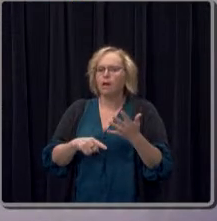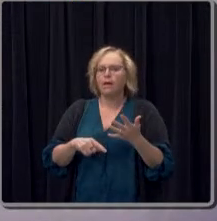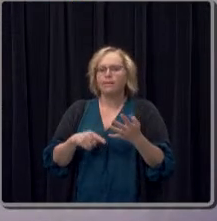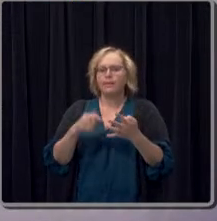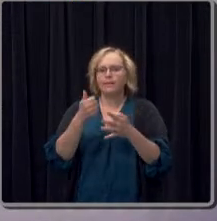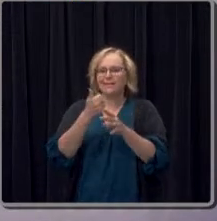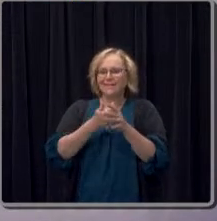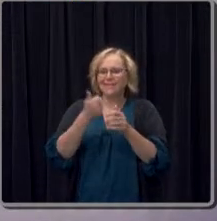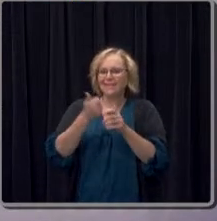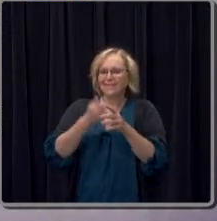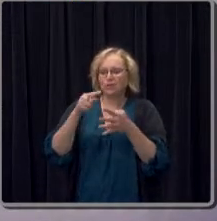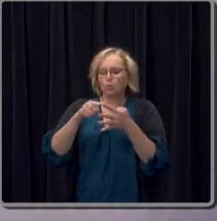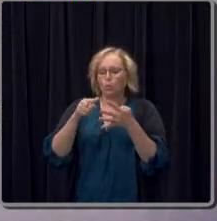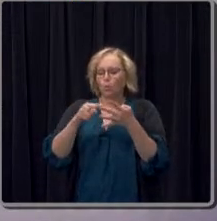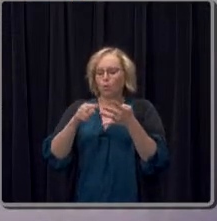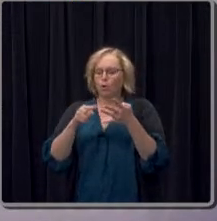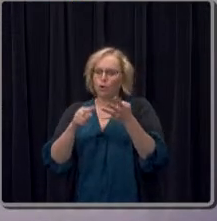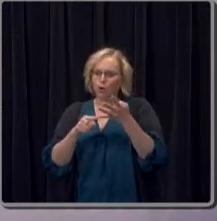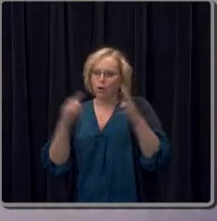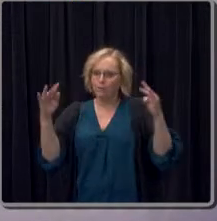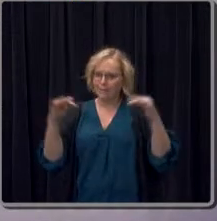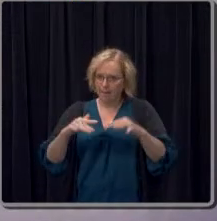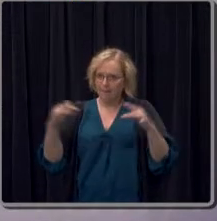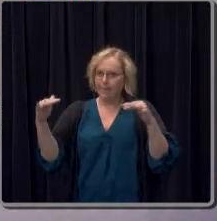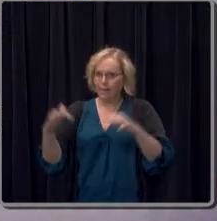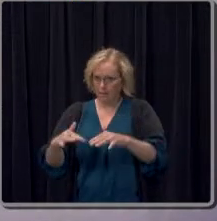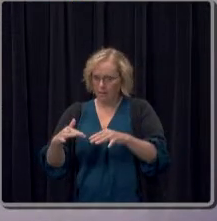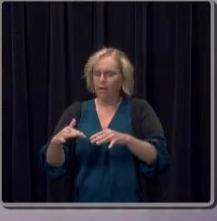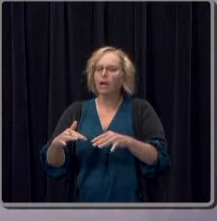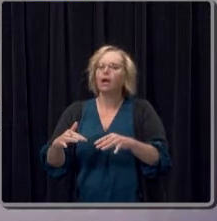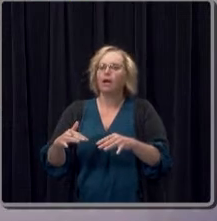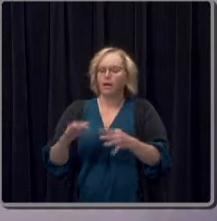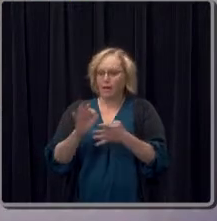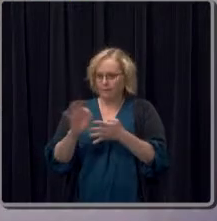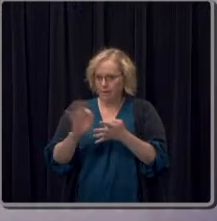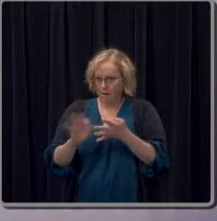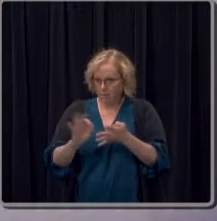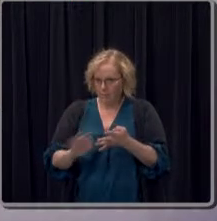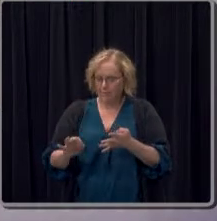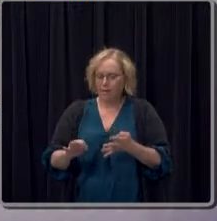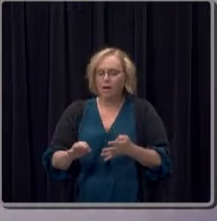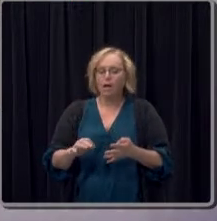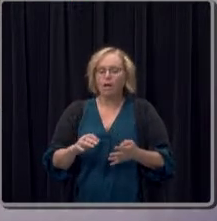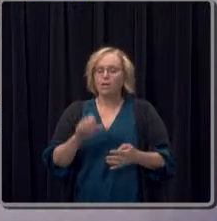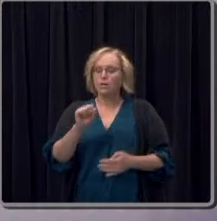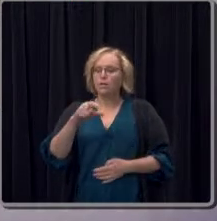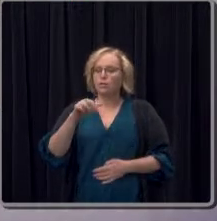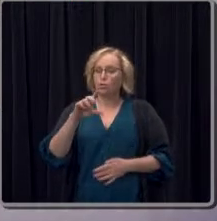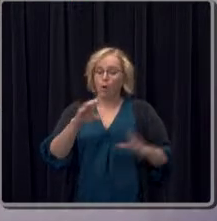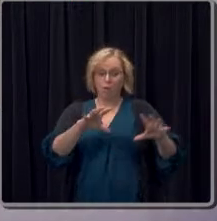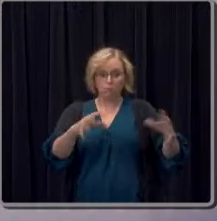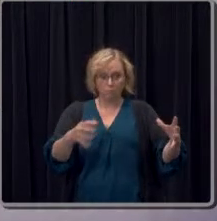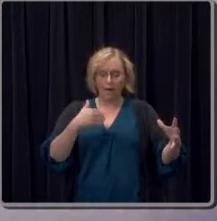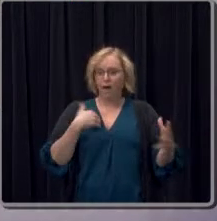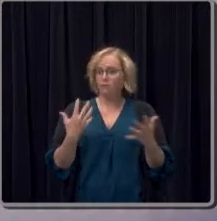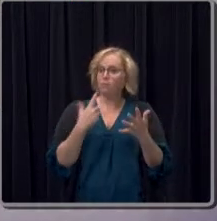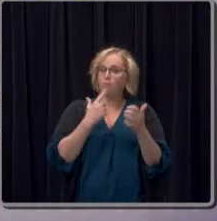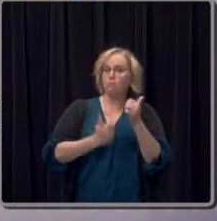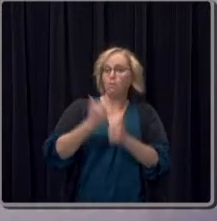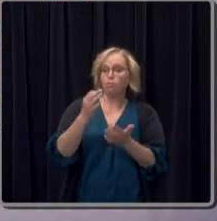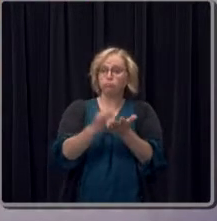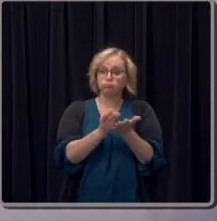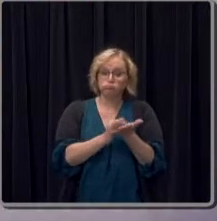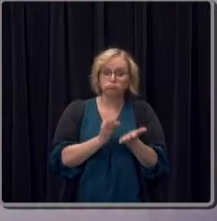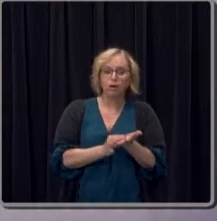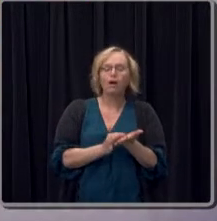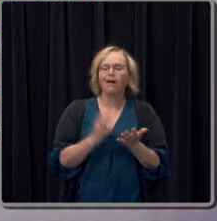our quarterly assembly, then the squad with the most tokens gets to go on a special field